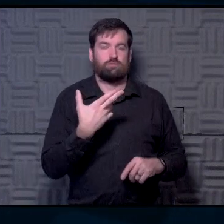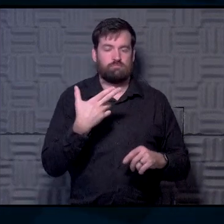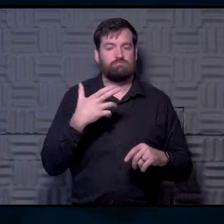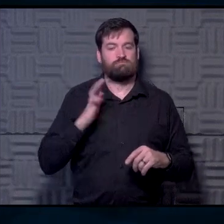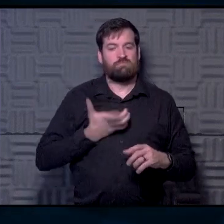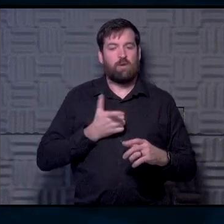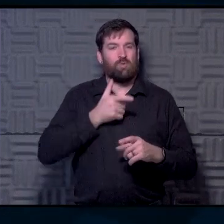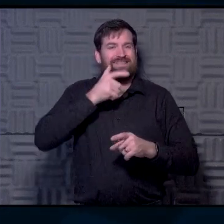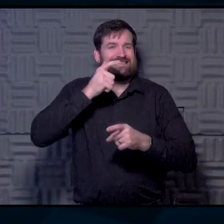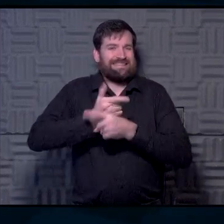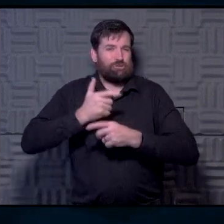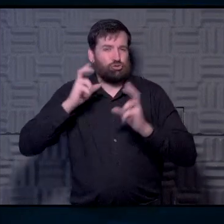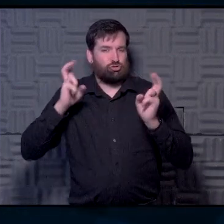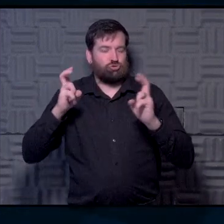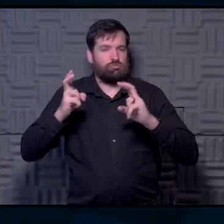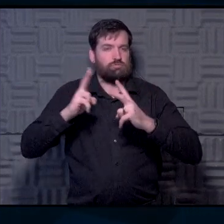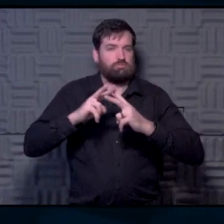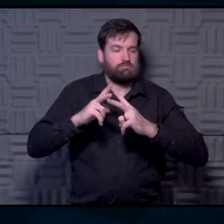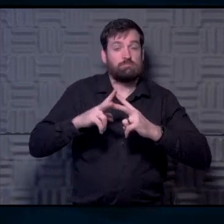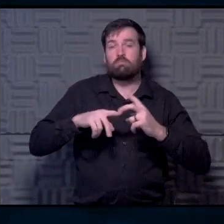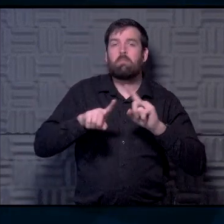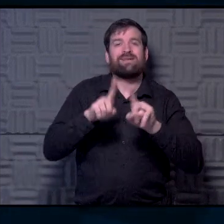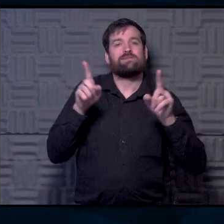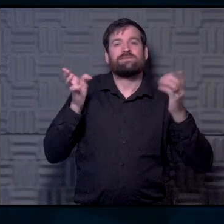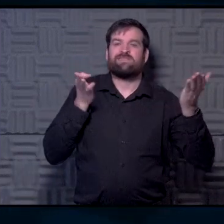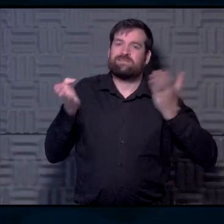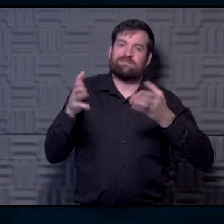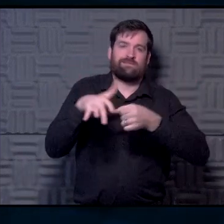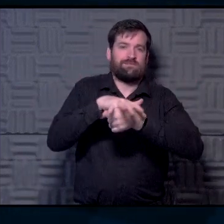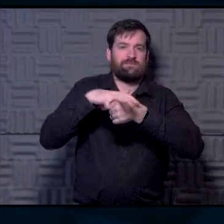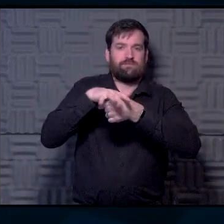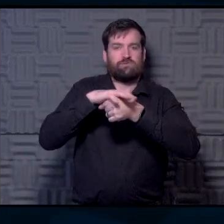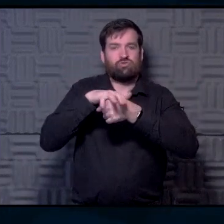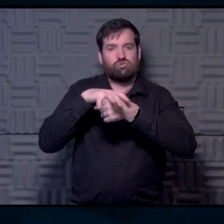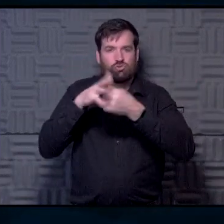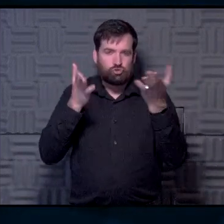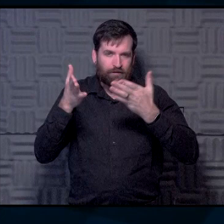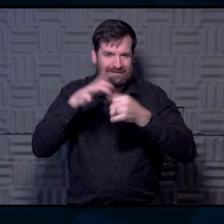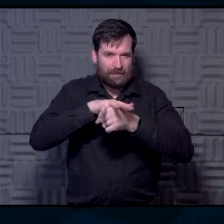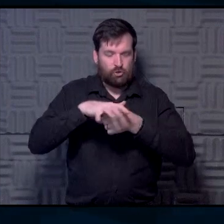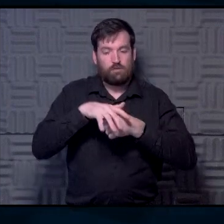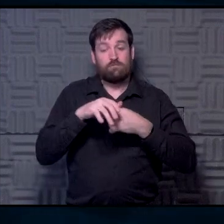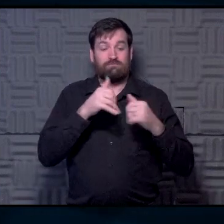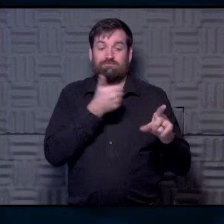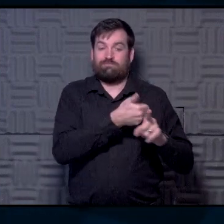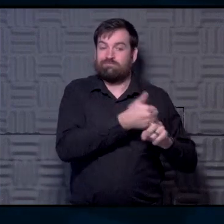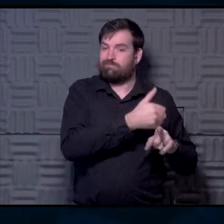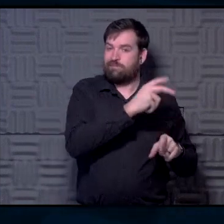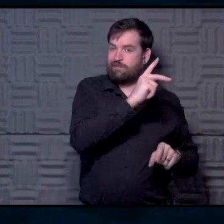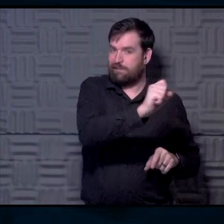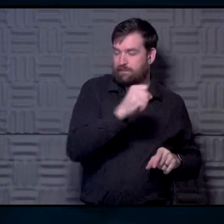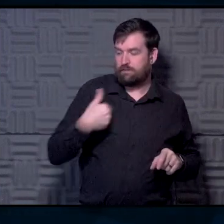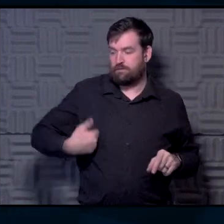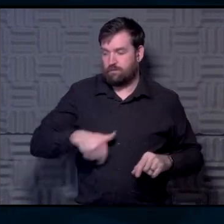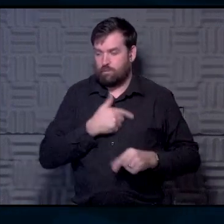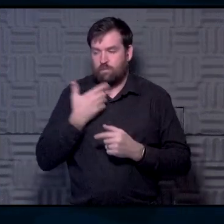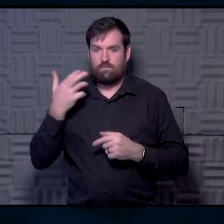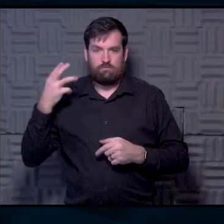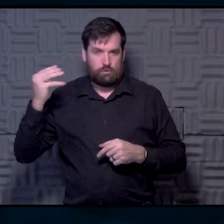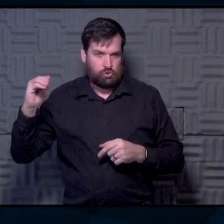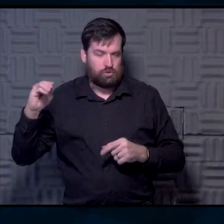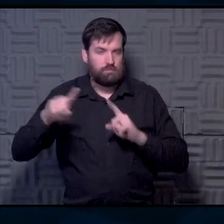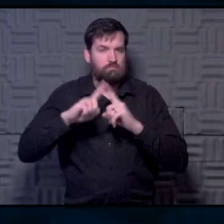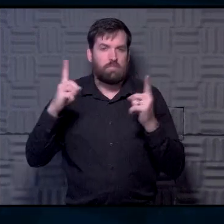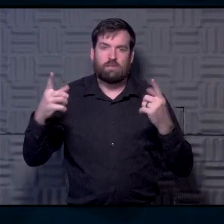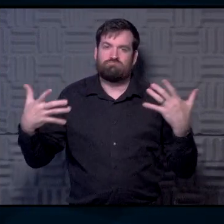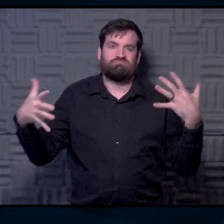sister foundation. However, we share the same service area. So they are located in Kansas. We are located in Missouri, but we